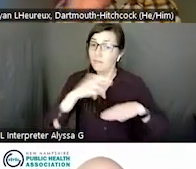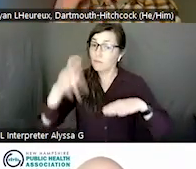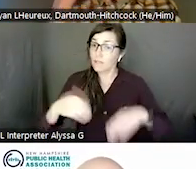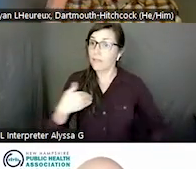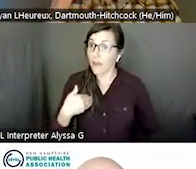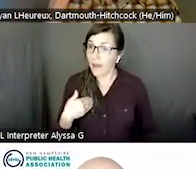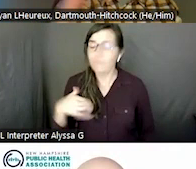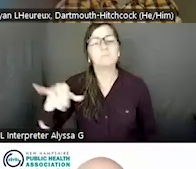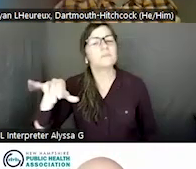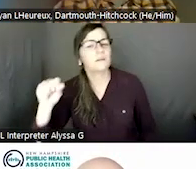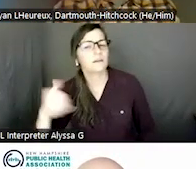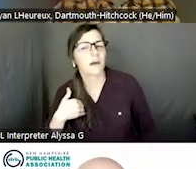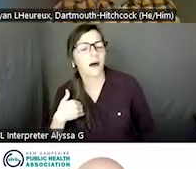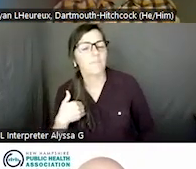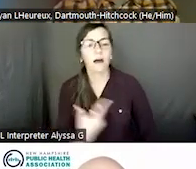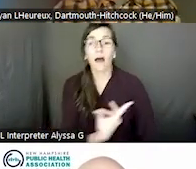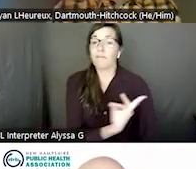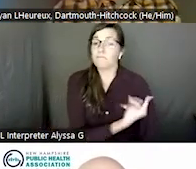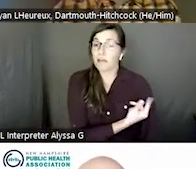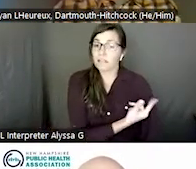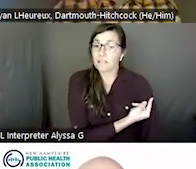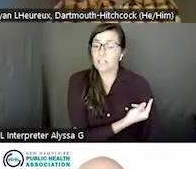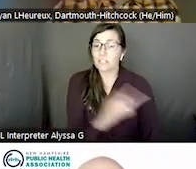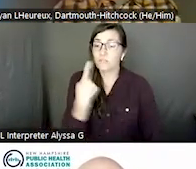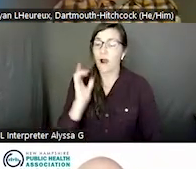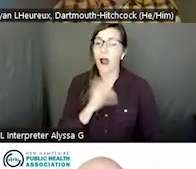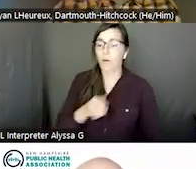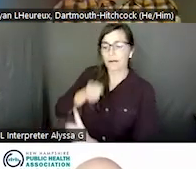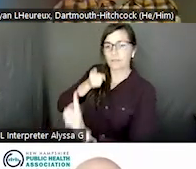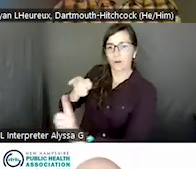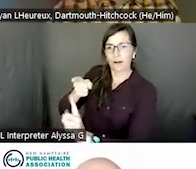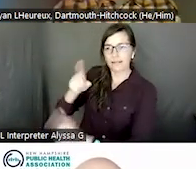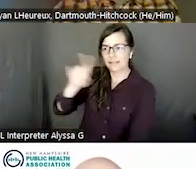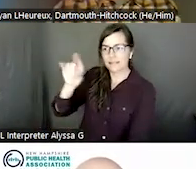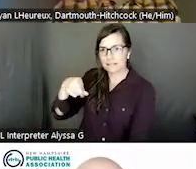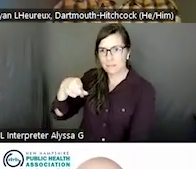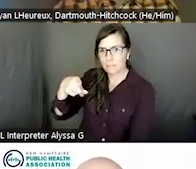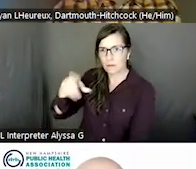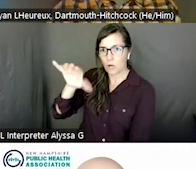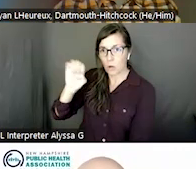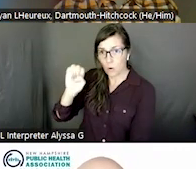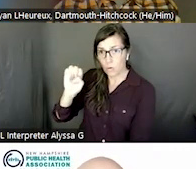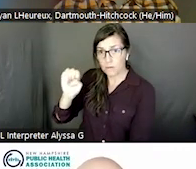outcomes. Vaccinations in our target zip codes are increasing. We don't have 100% vaccination, but boy, we have a whole lot better than we did